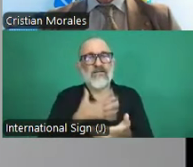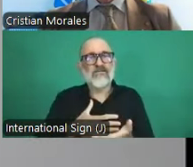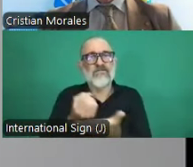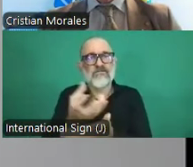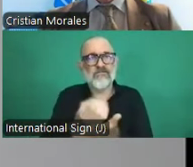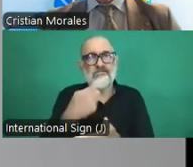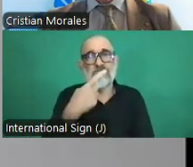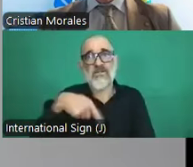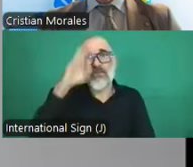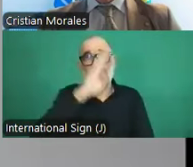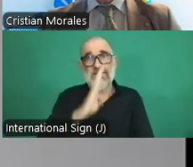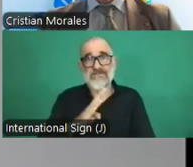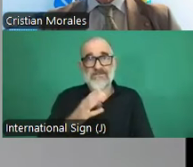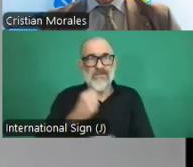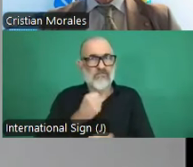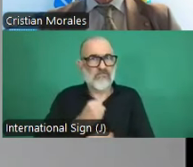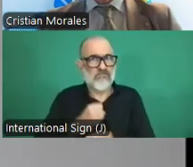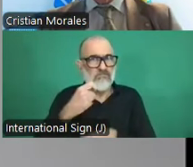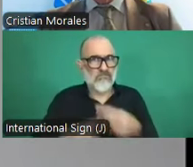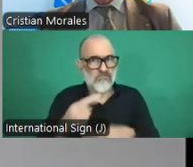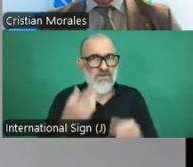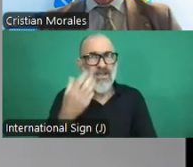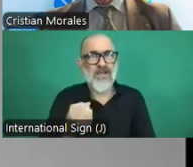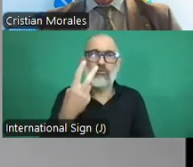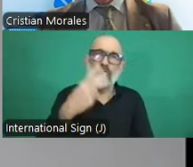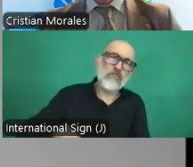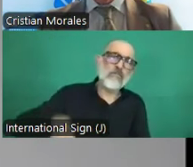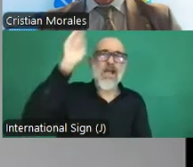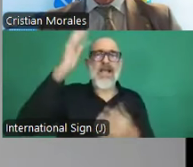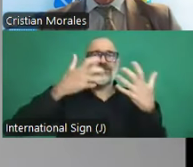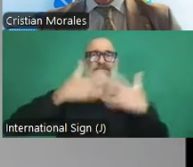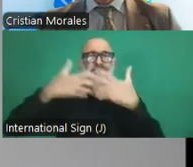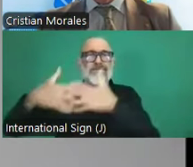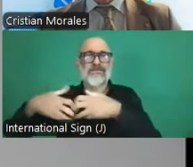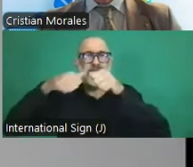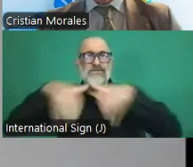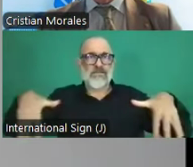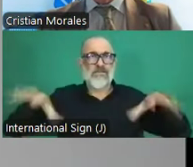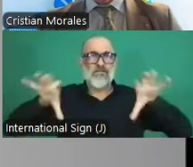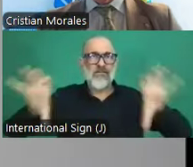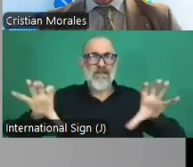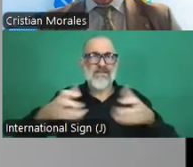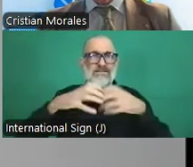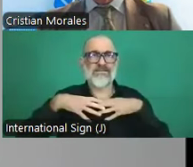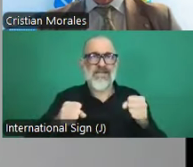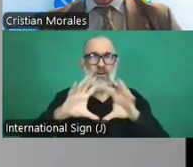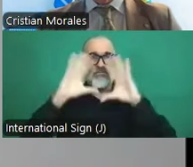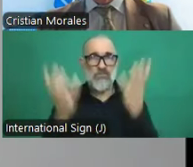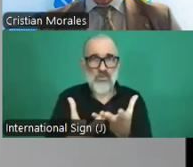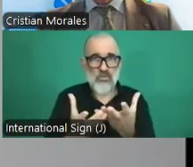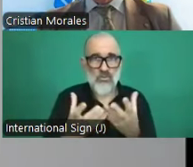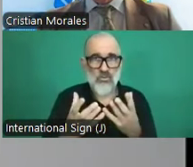working on all four of the report's proposed fronts. Brazil has one of the world's largest health